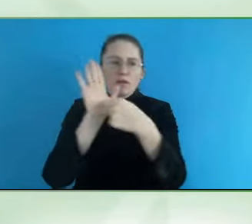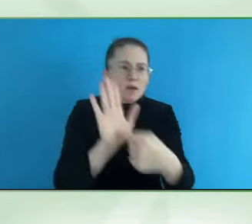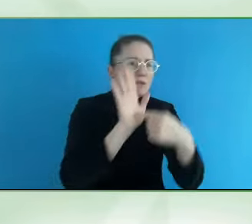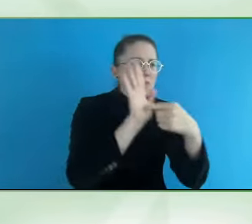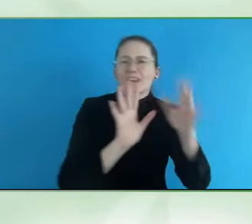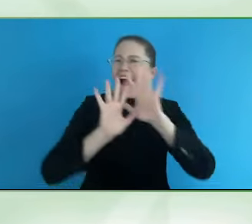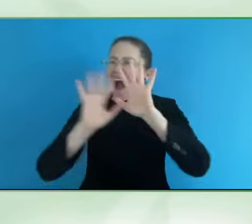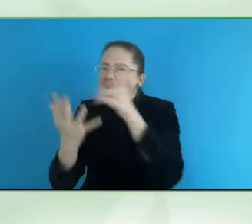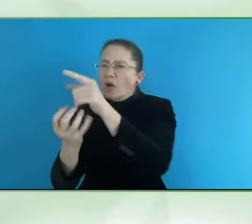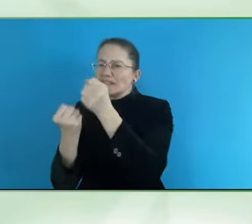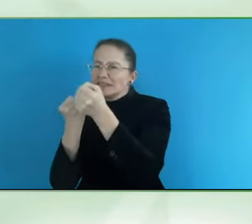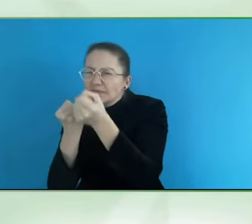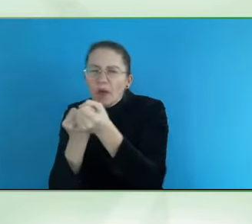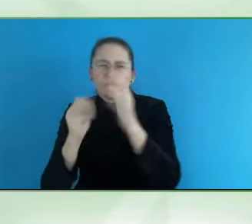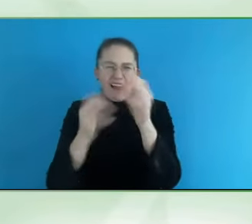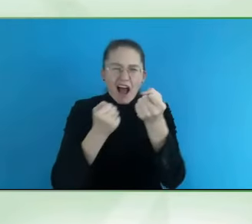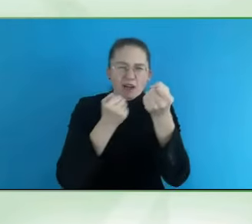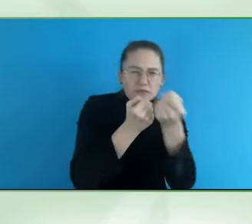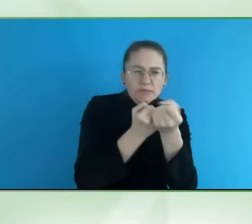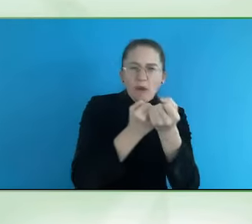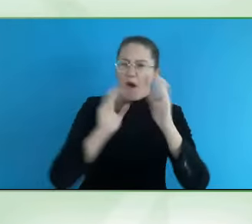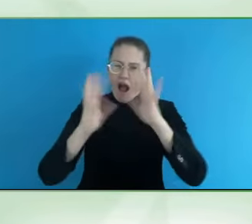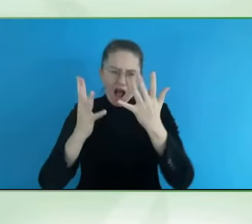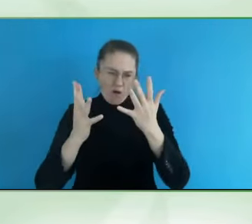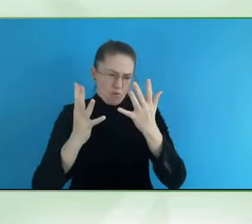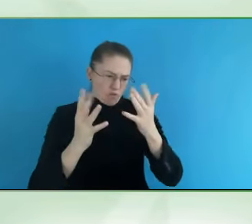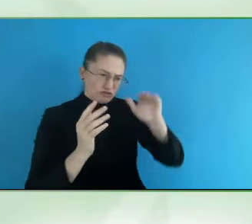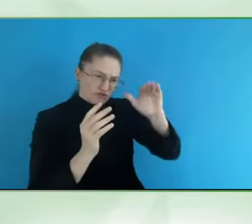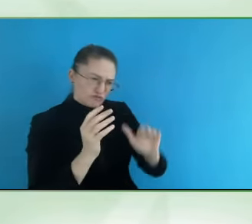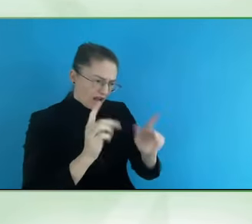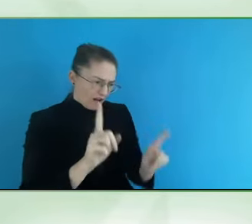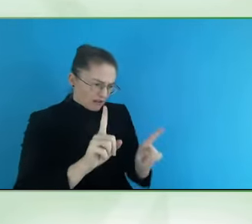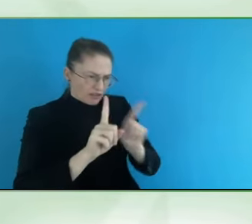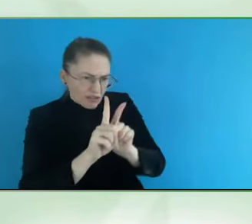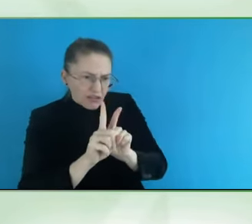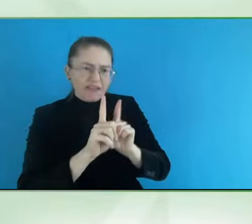or do we strengthen the system?